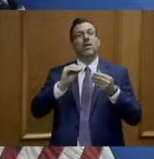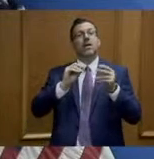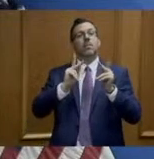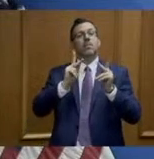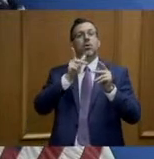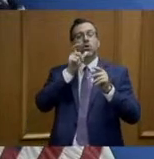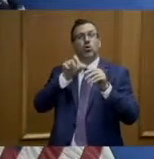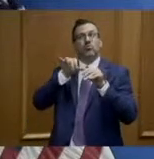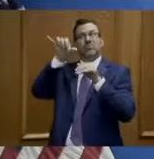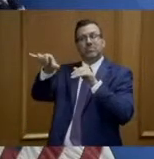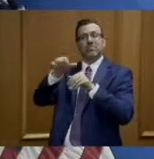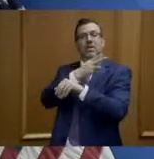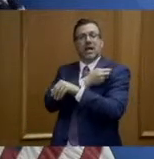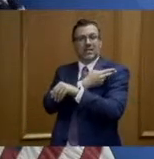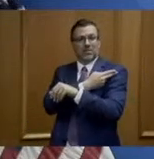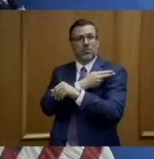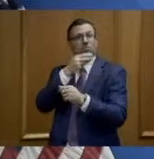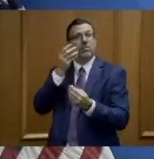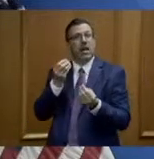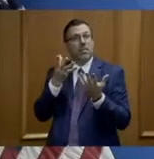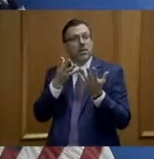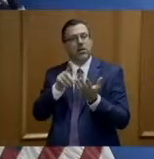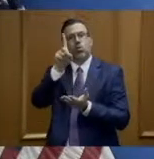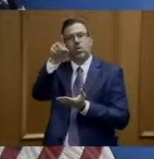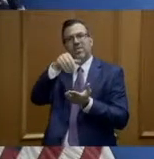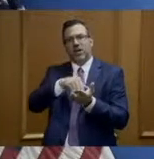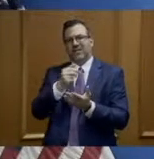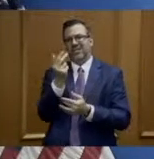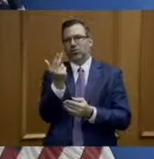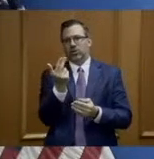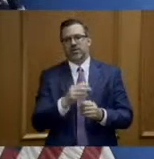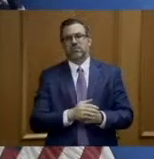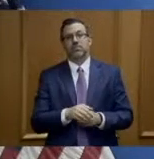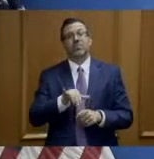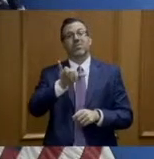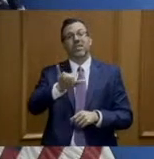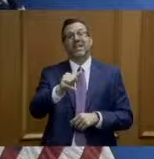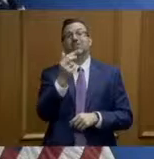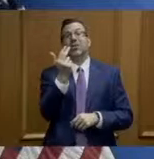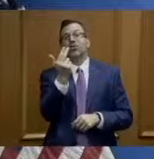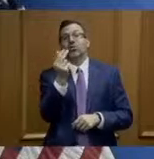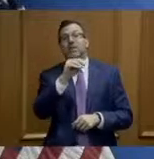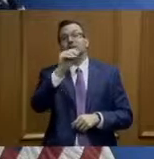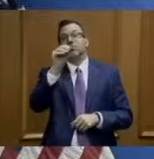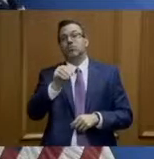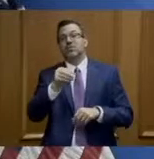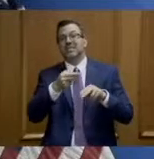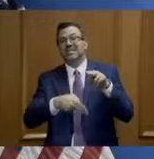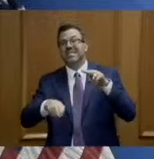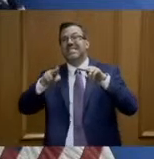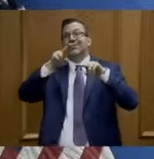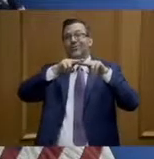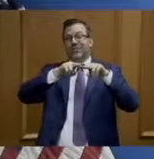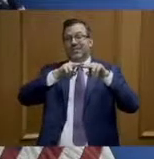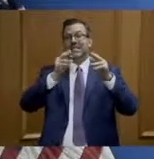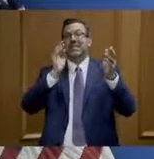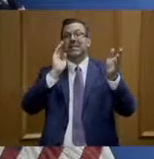today is 1,013, which is a 13% increase from yesterday's number